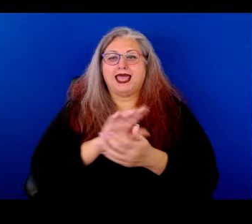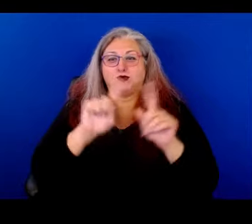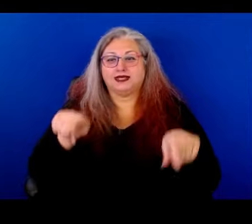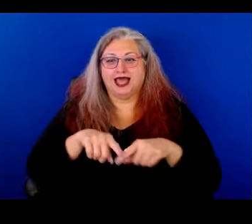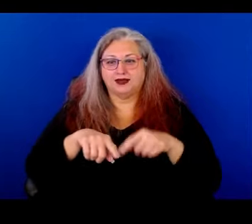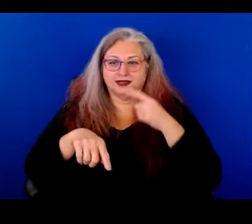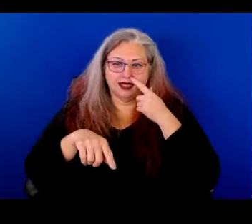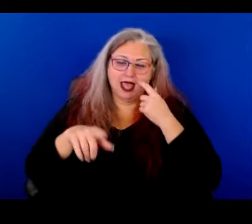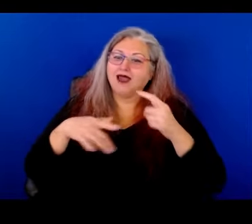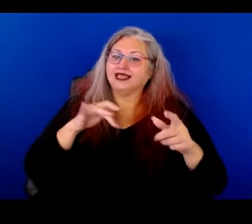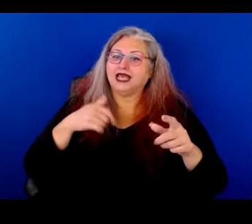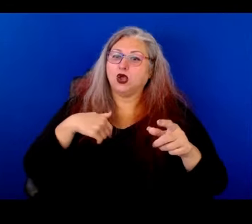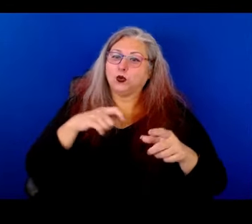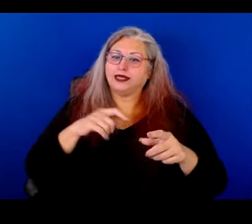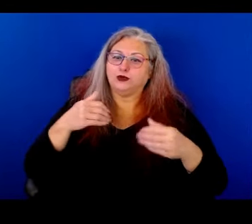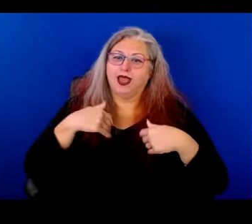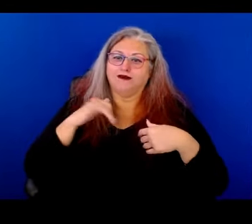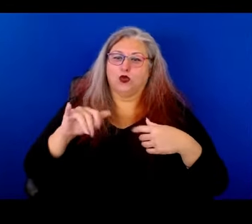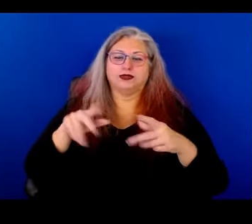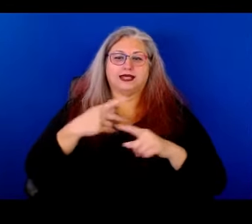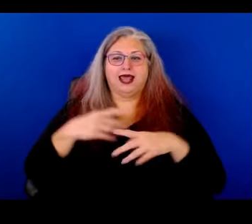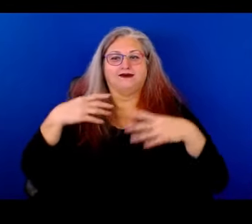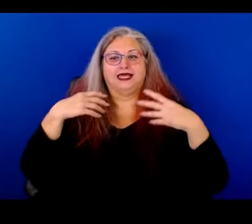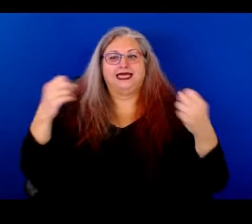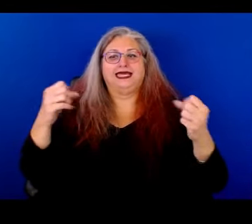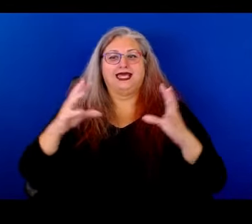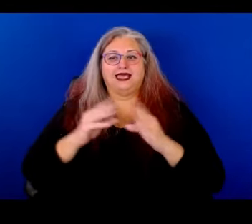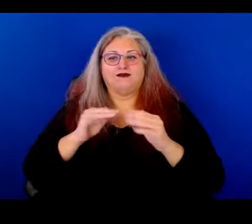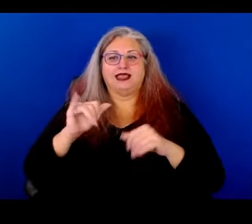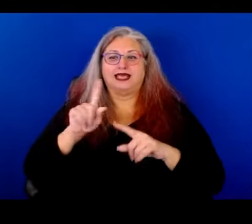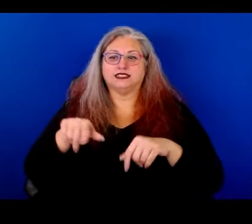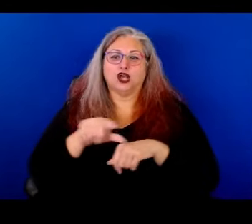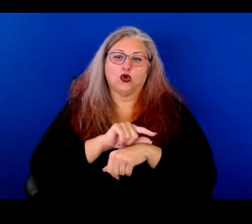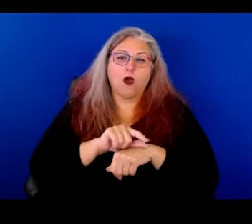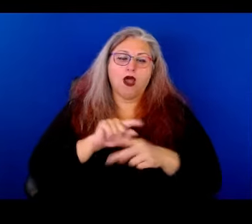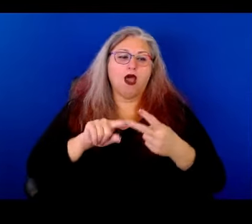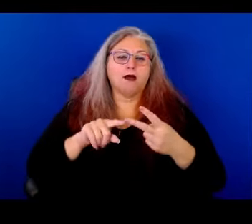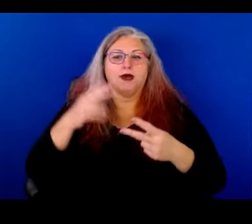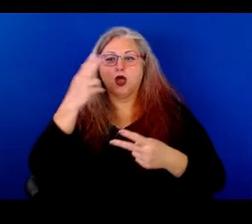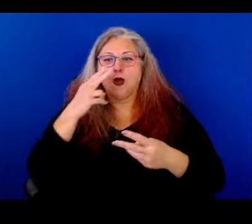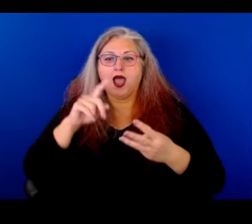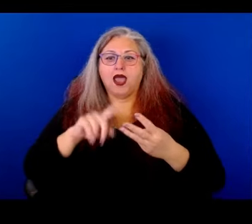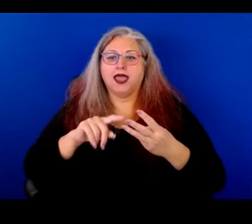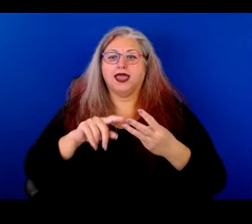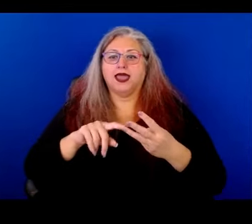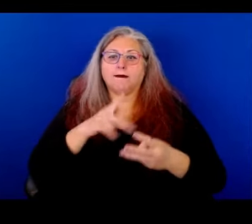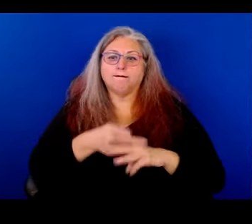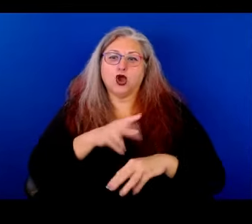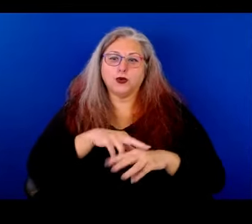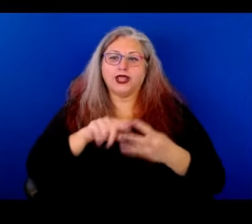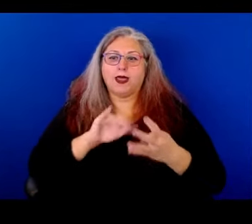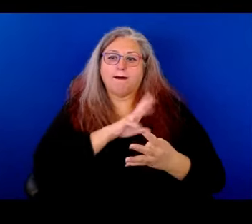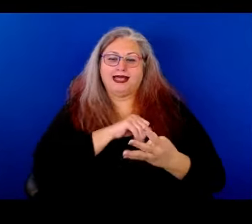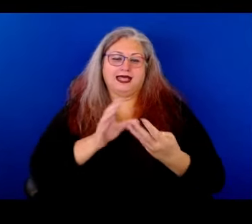paper towels. I feel like we need to have one of those like healing conferences where it's like Guam, Hawaii, Puerto Rico,